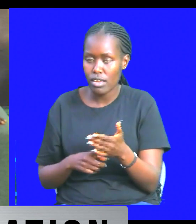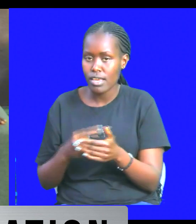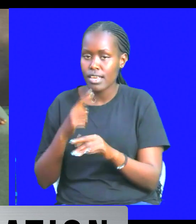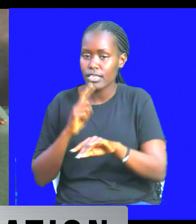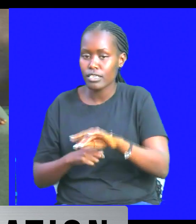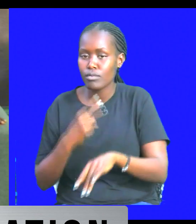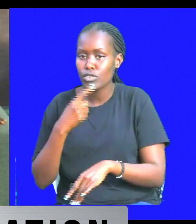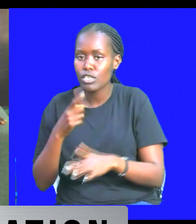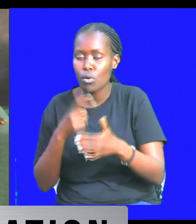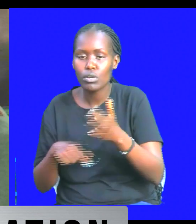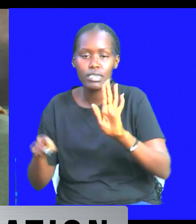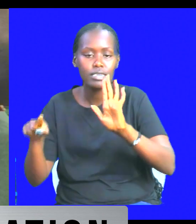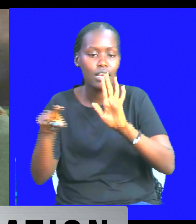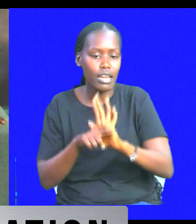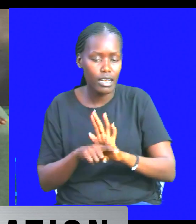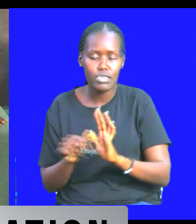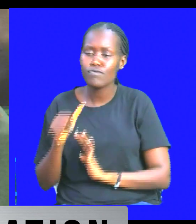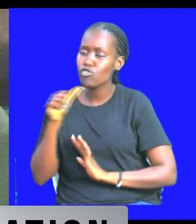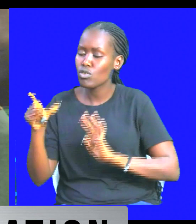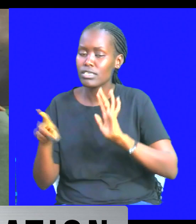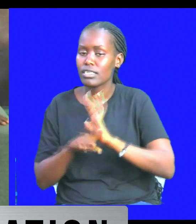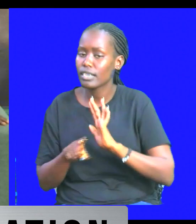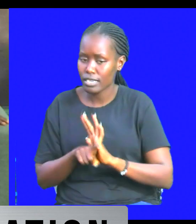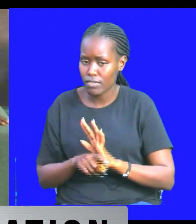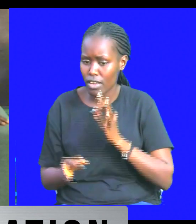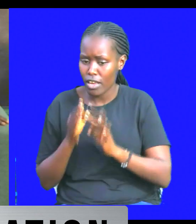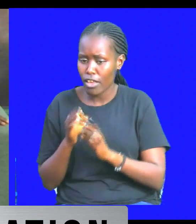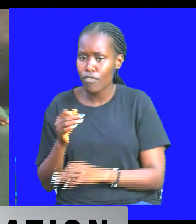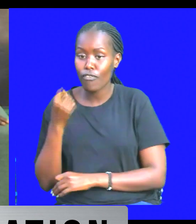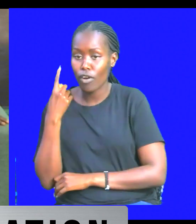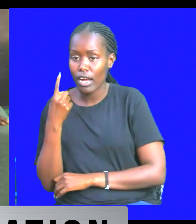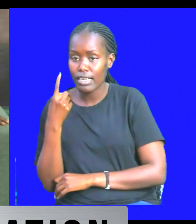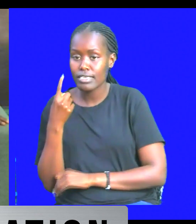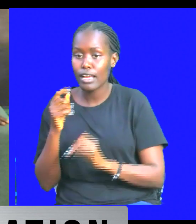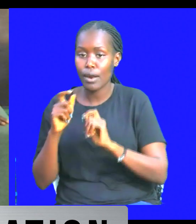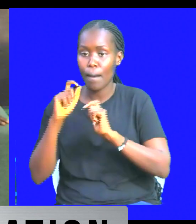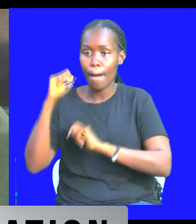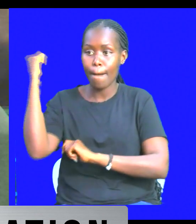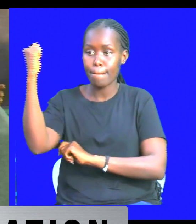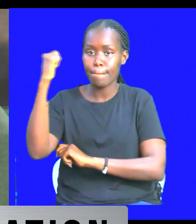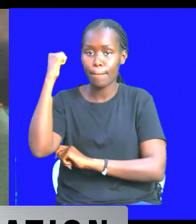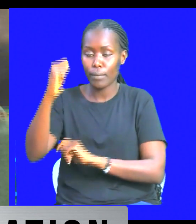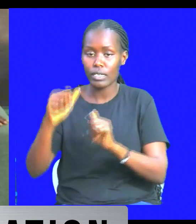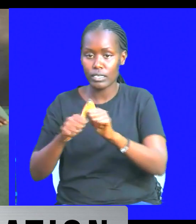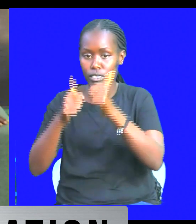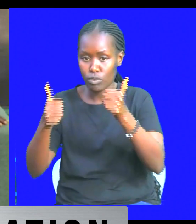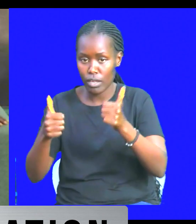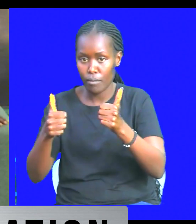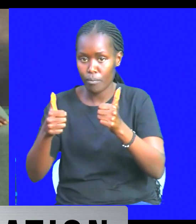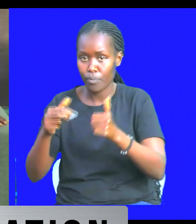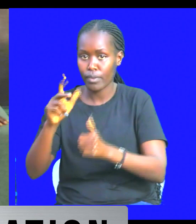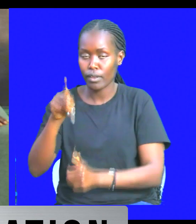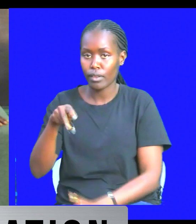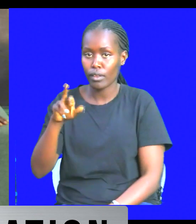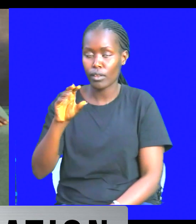negative really, if you understand the law very well, I mean politics very well. Yes. But then propaganda has been generally taken as